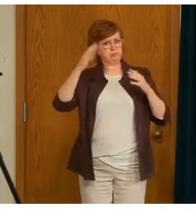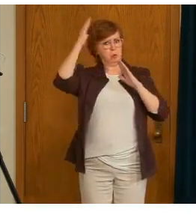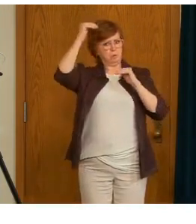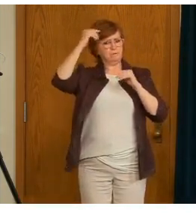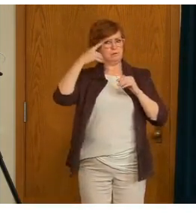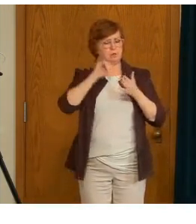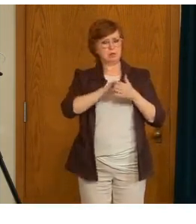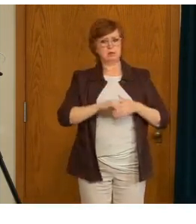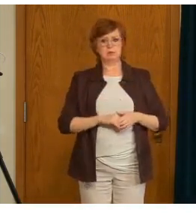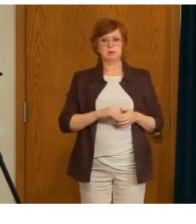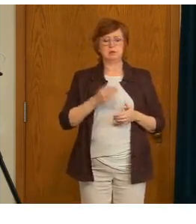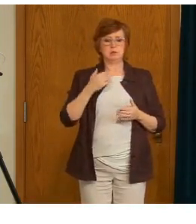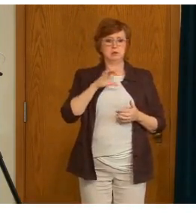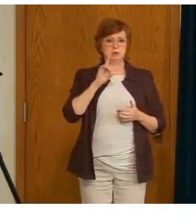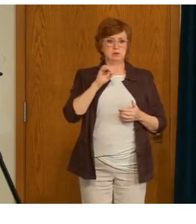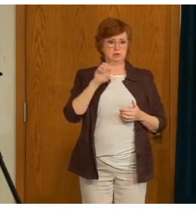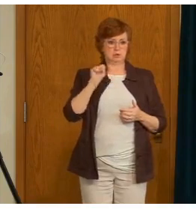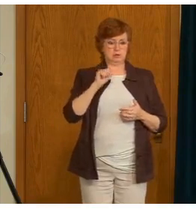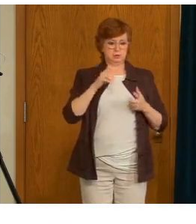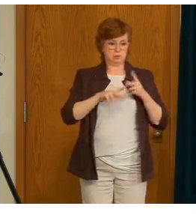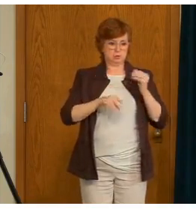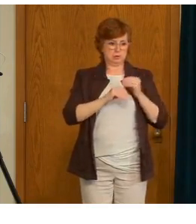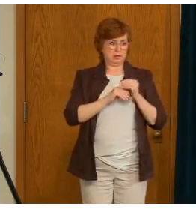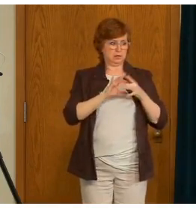don't know, Dr. Shahab, did you want to comment on that?